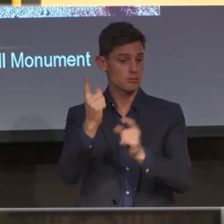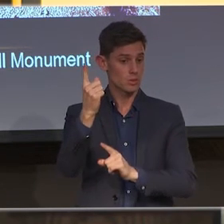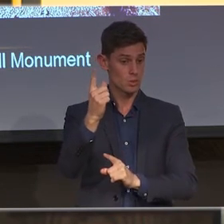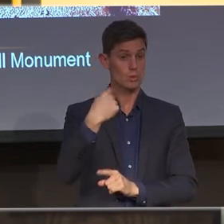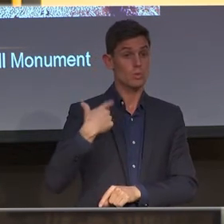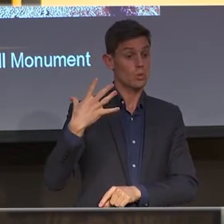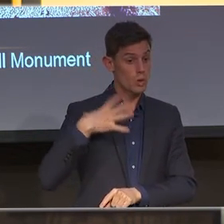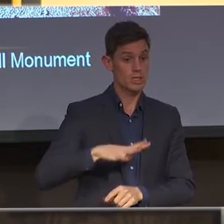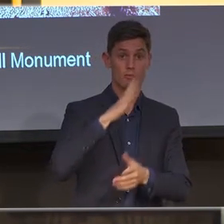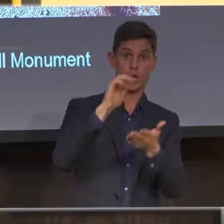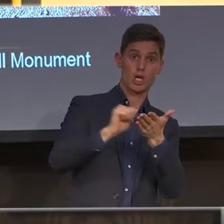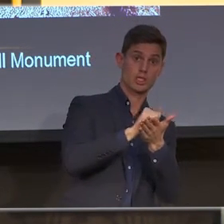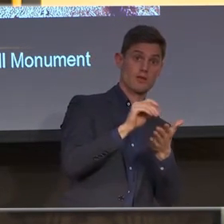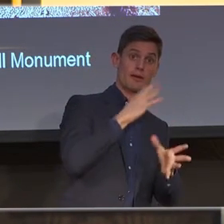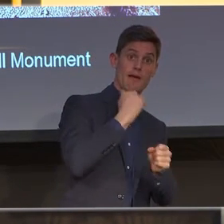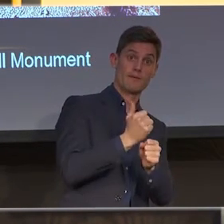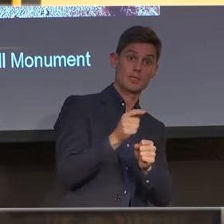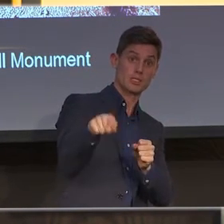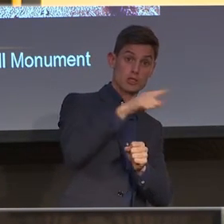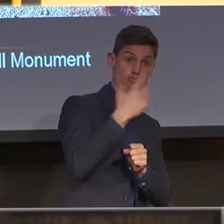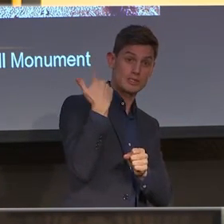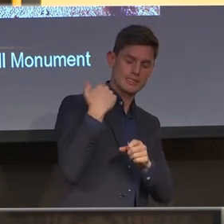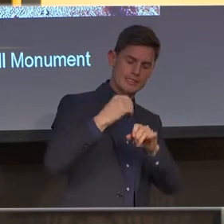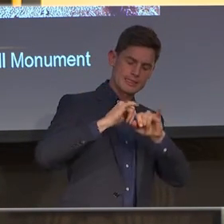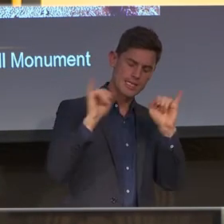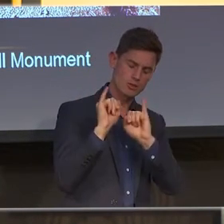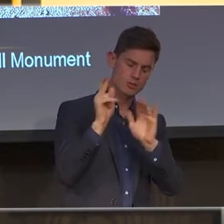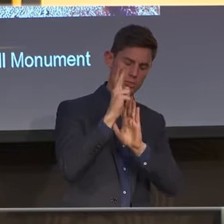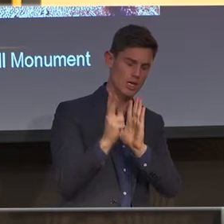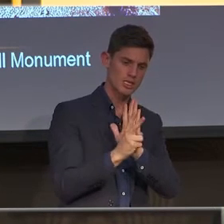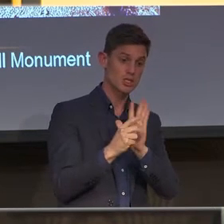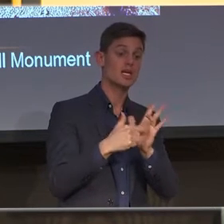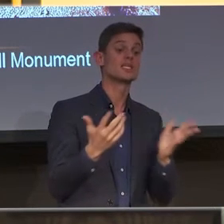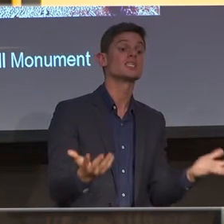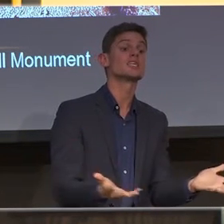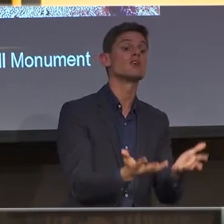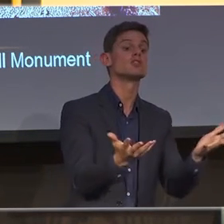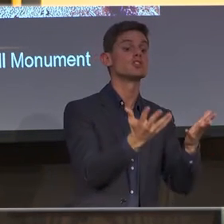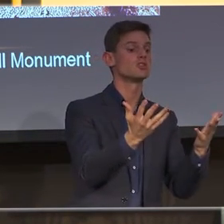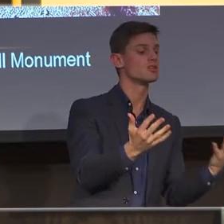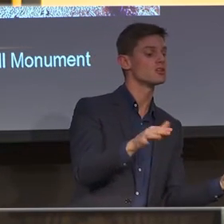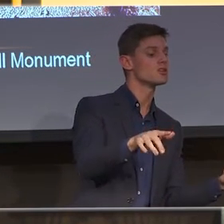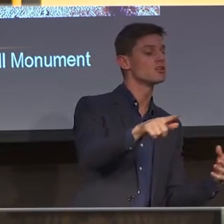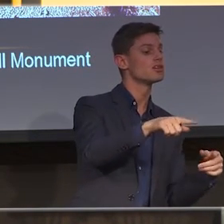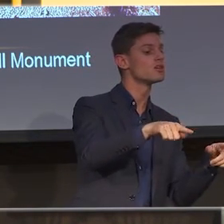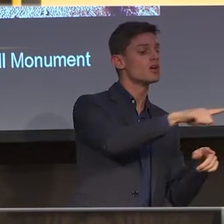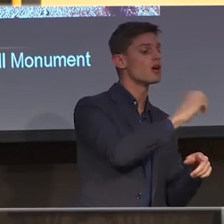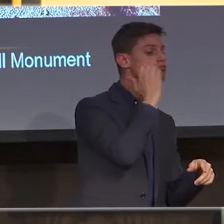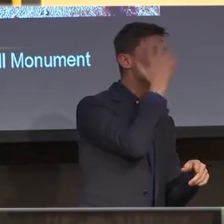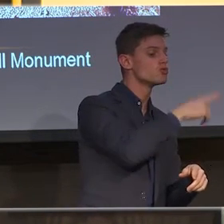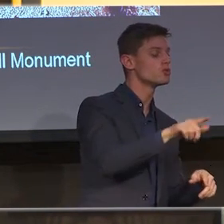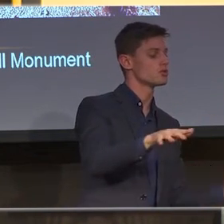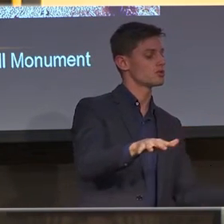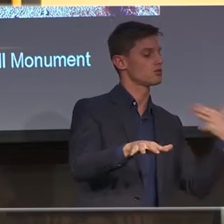apology from our governments for the terrible recent policies that encourage assimilation and normalisation. This amounts